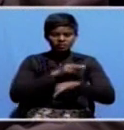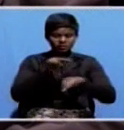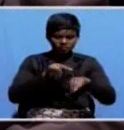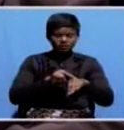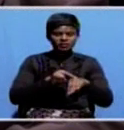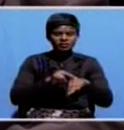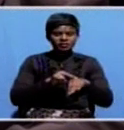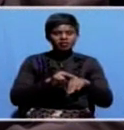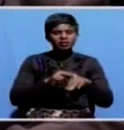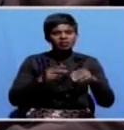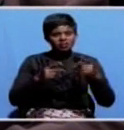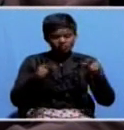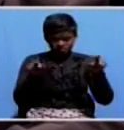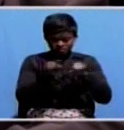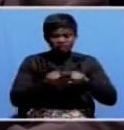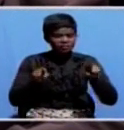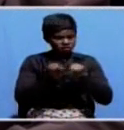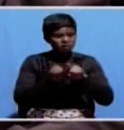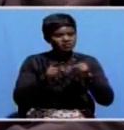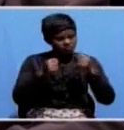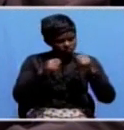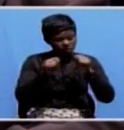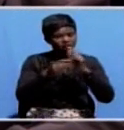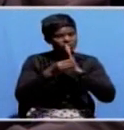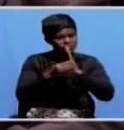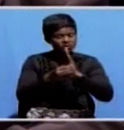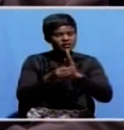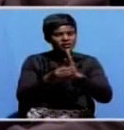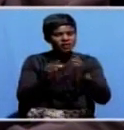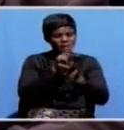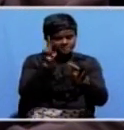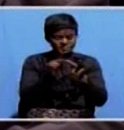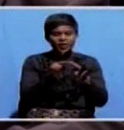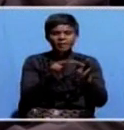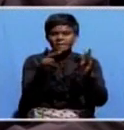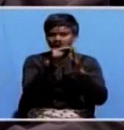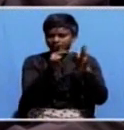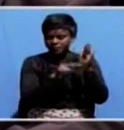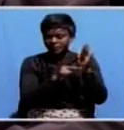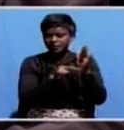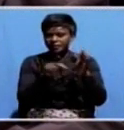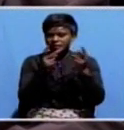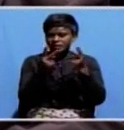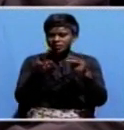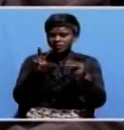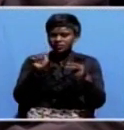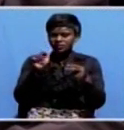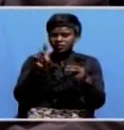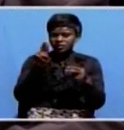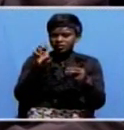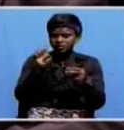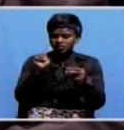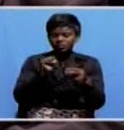to live by those virtues and values. But like all of us